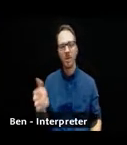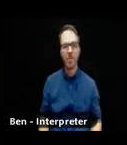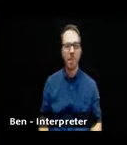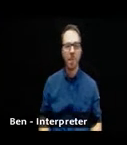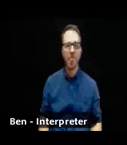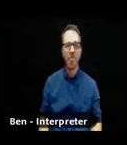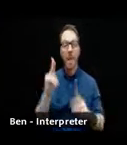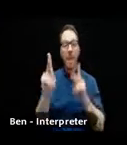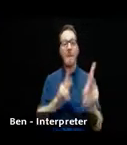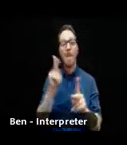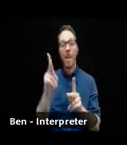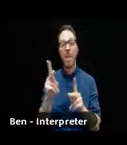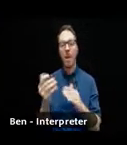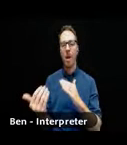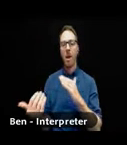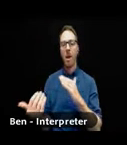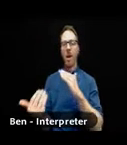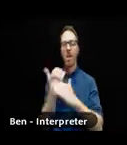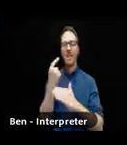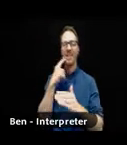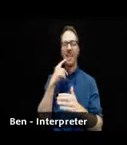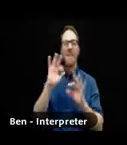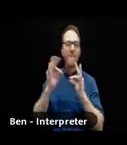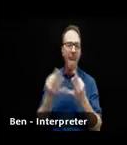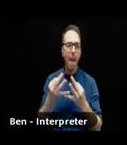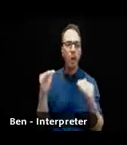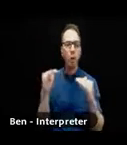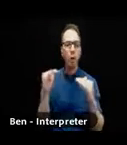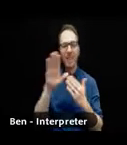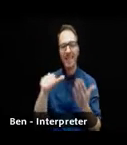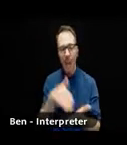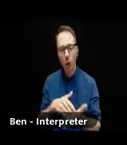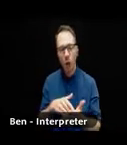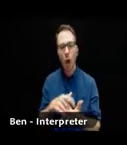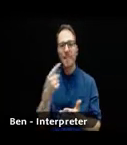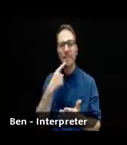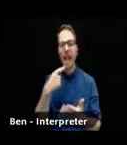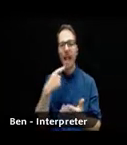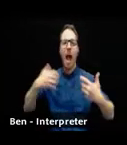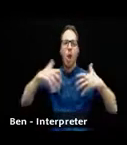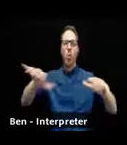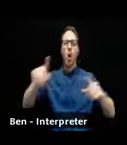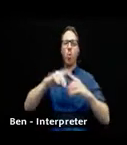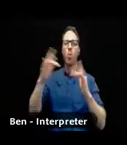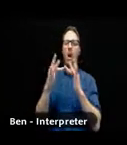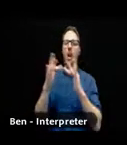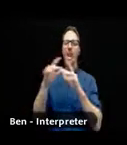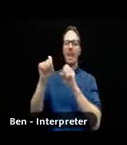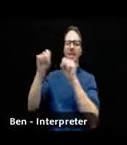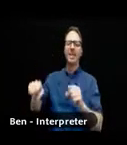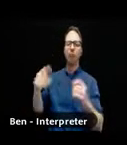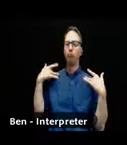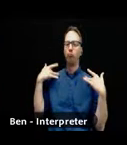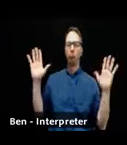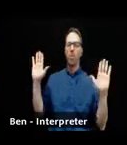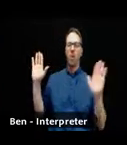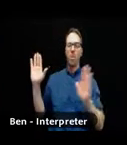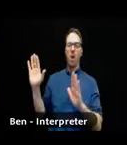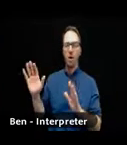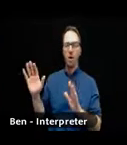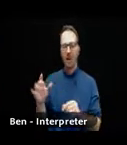are coming in to, say, a family justice center and they're saying, I don't want to contact the system, my goodness, especially